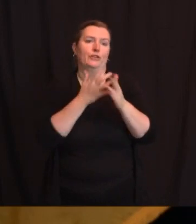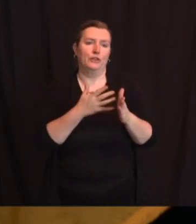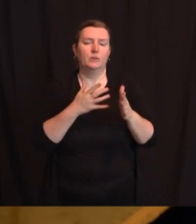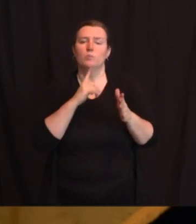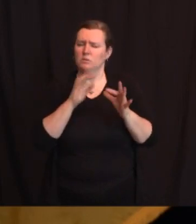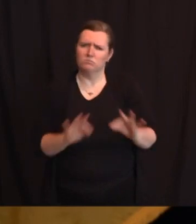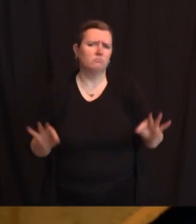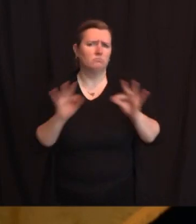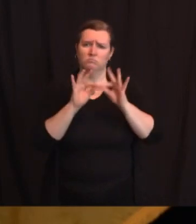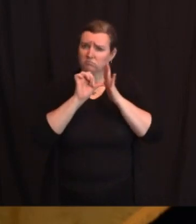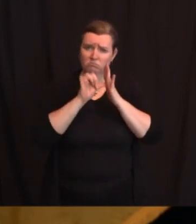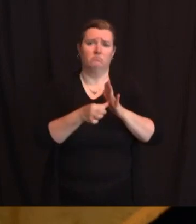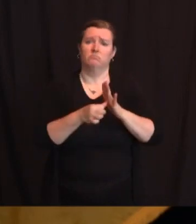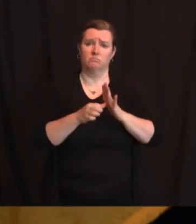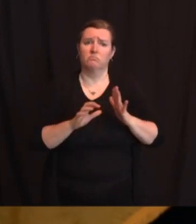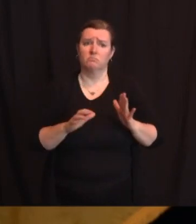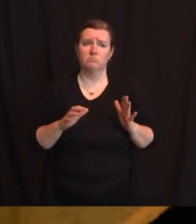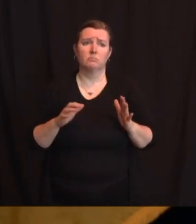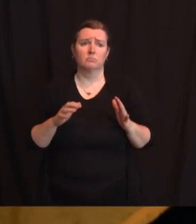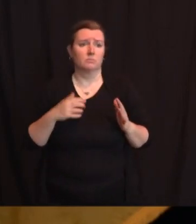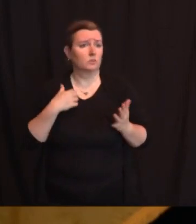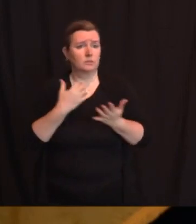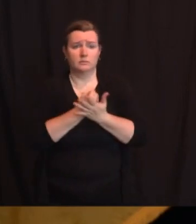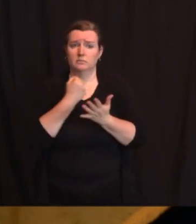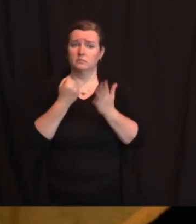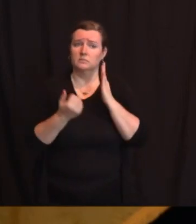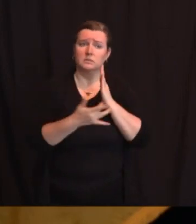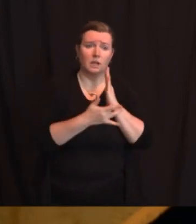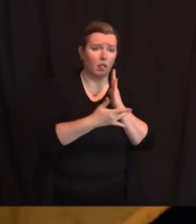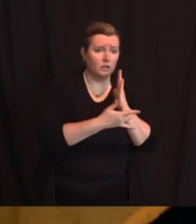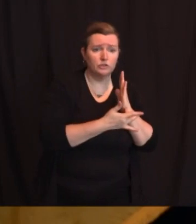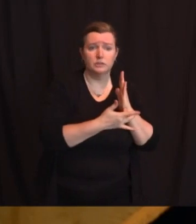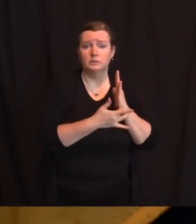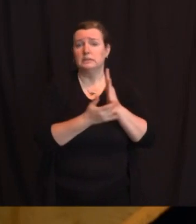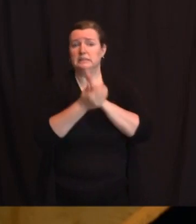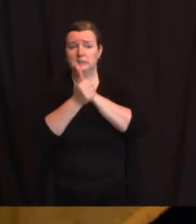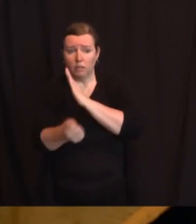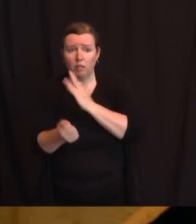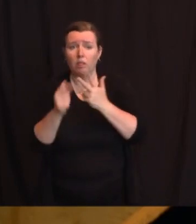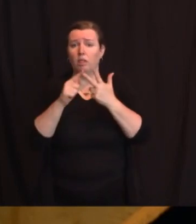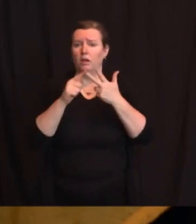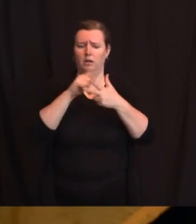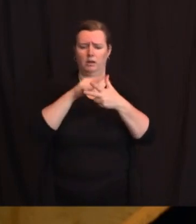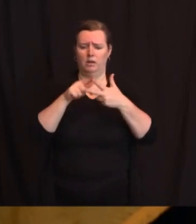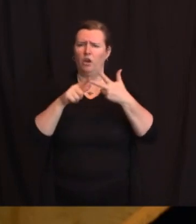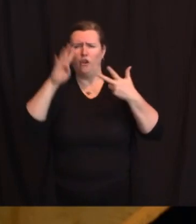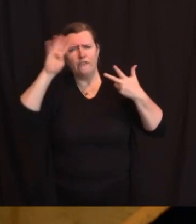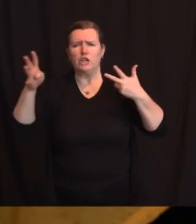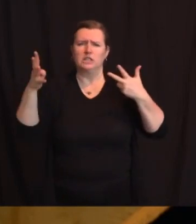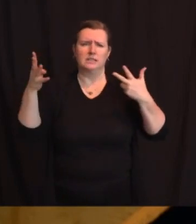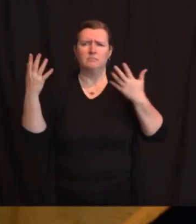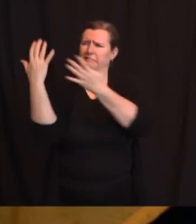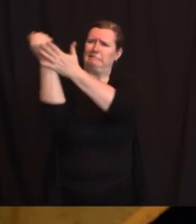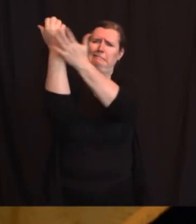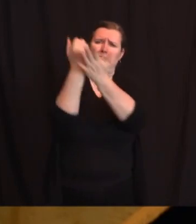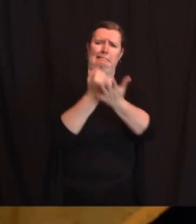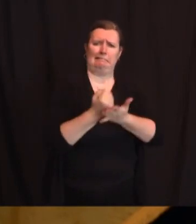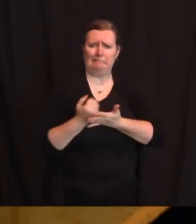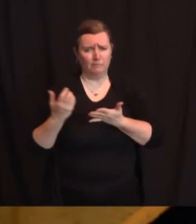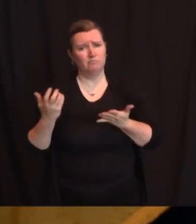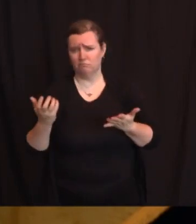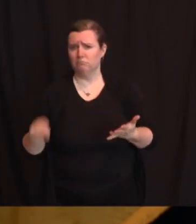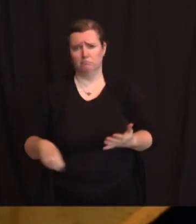leverage innovation, technology, and talent across the Garden State. We're planning to develop a community